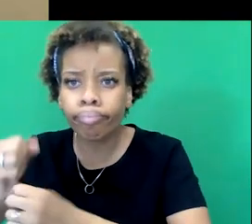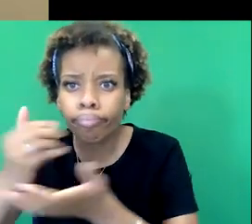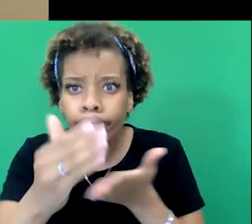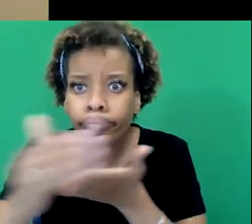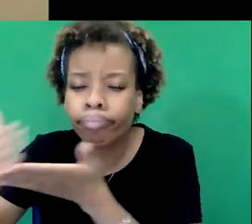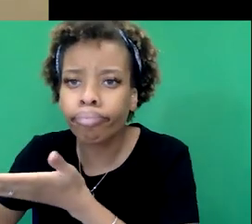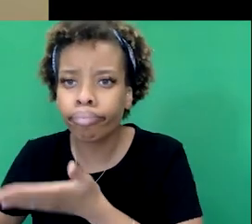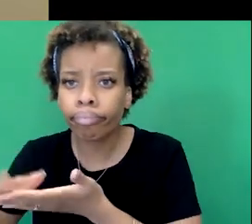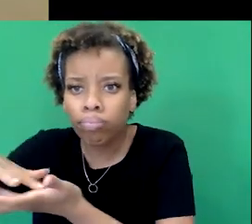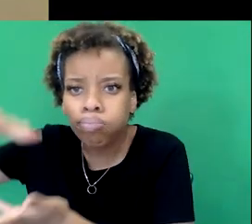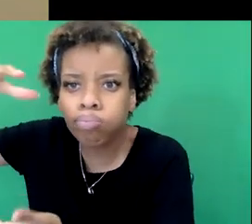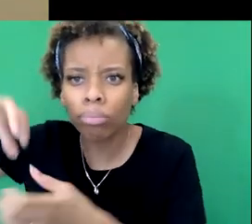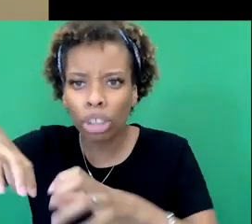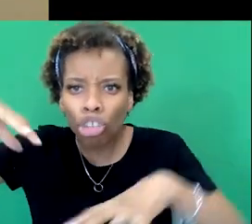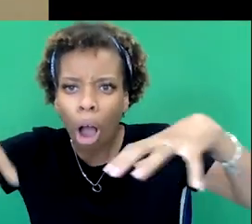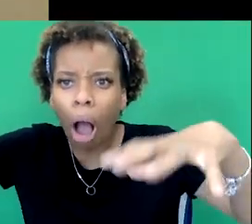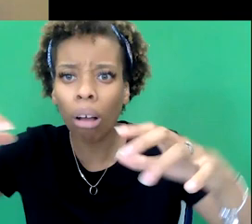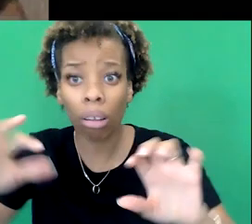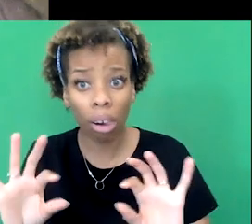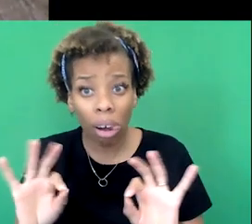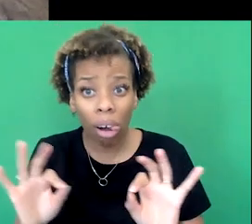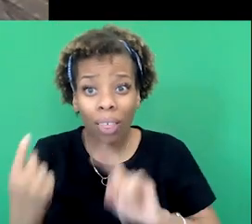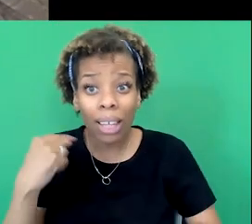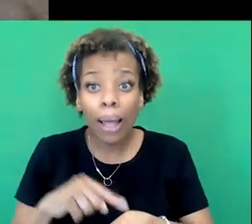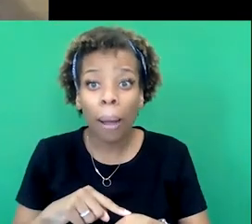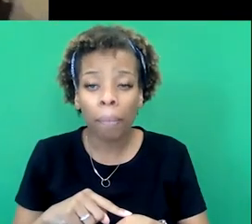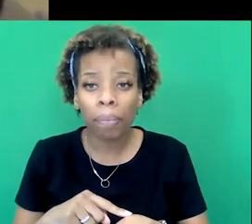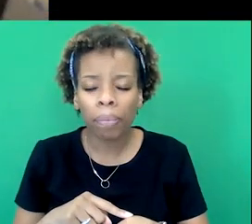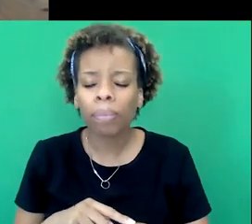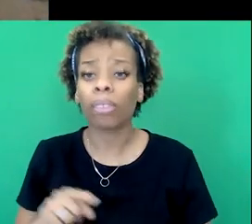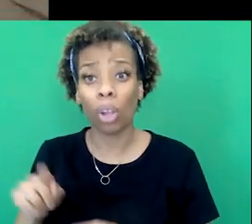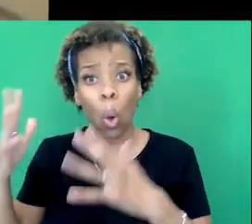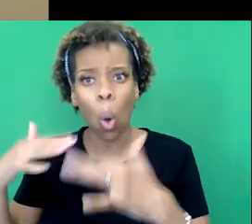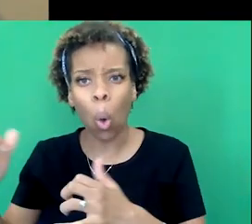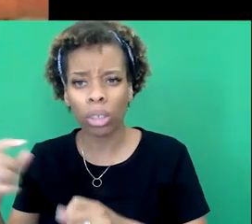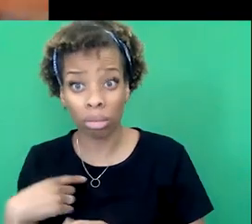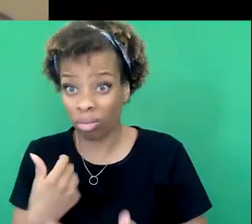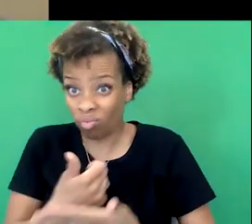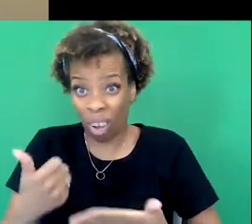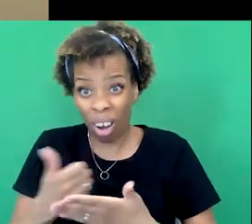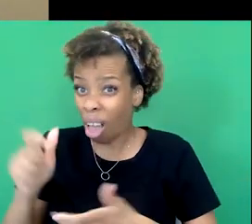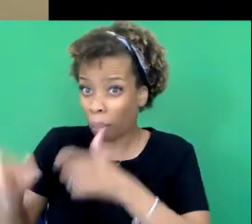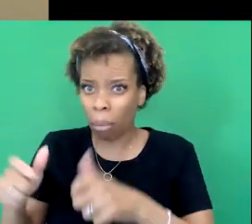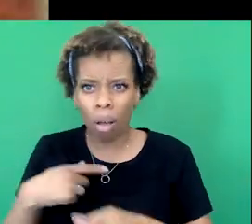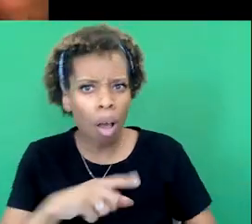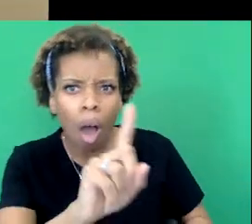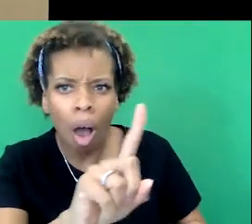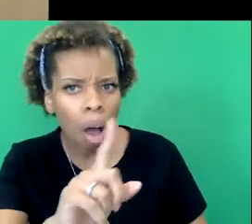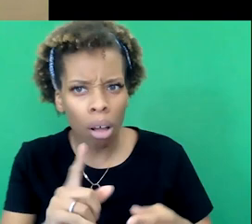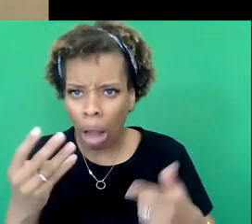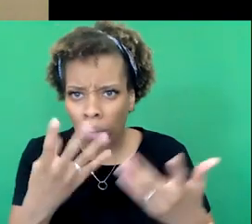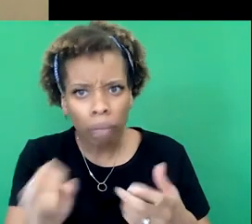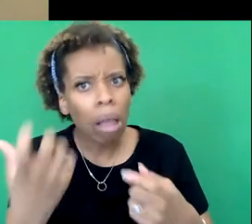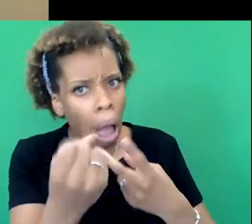tiny example. But what, but the point I wanted to make about that was people would look back and would tell you, ordinary people in the street would say, no, no, no,